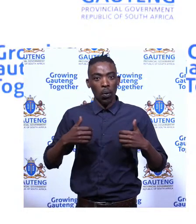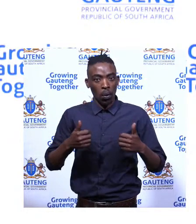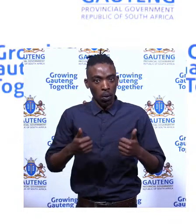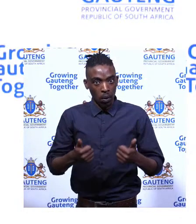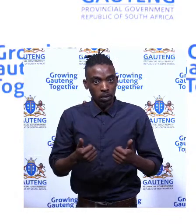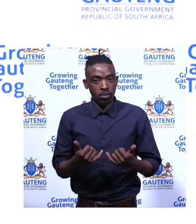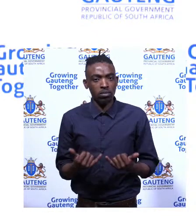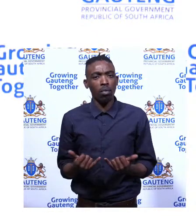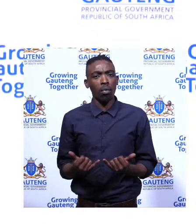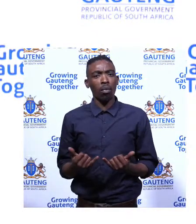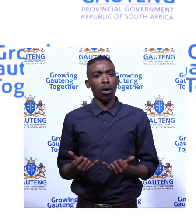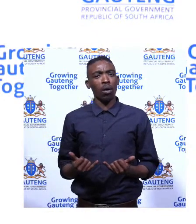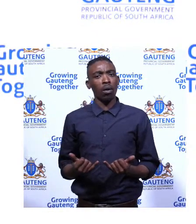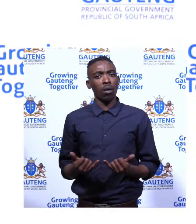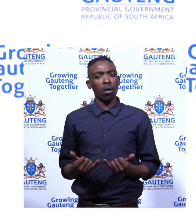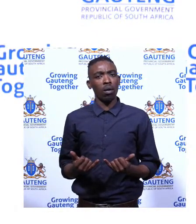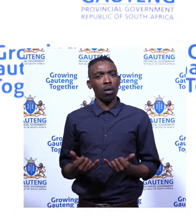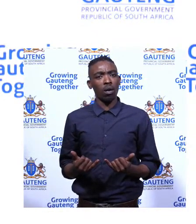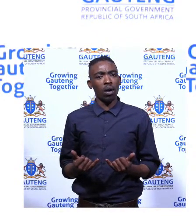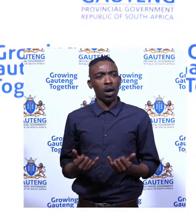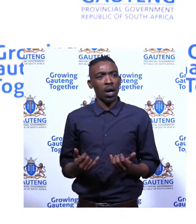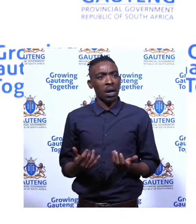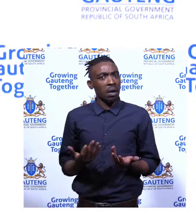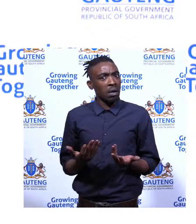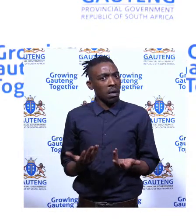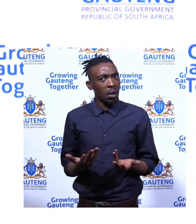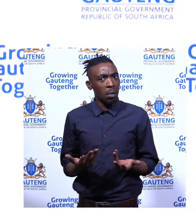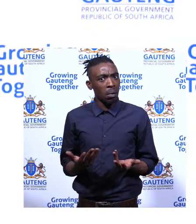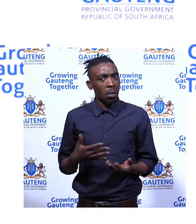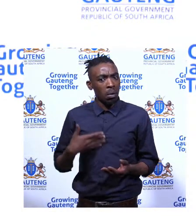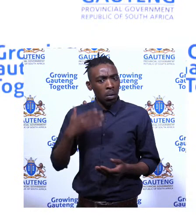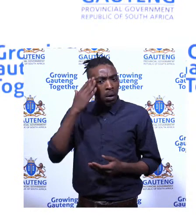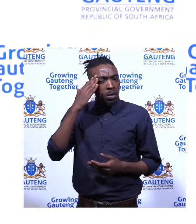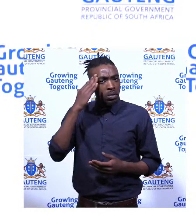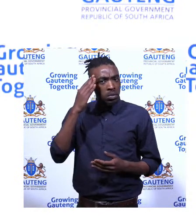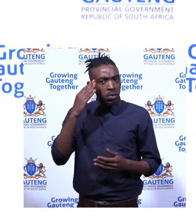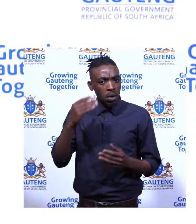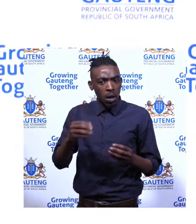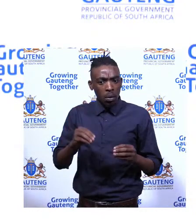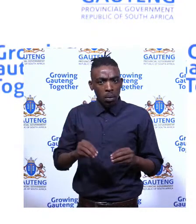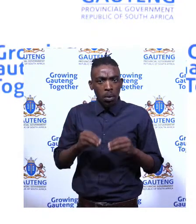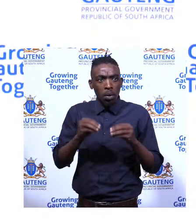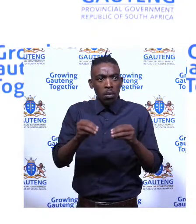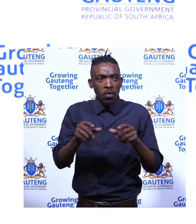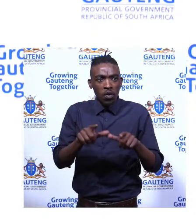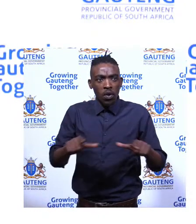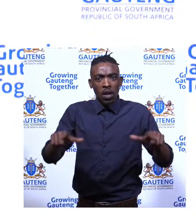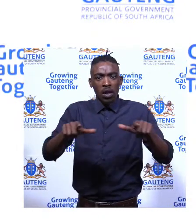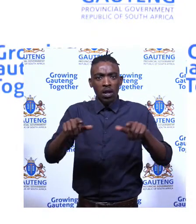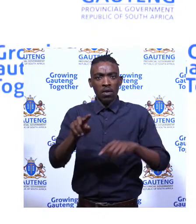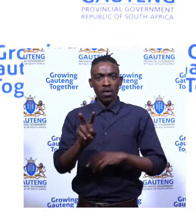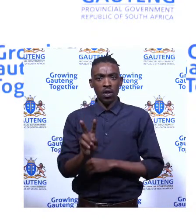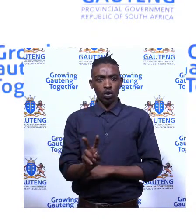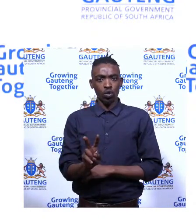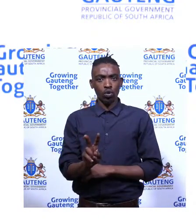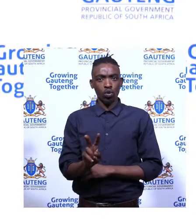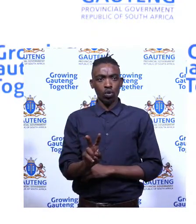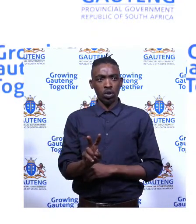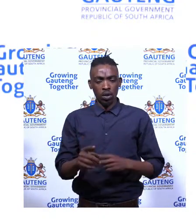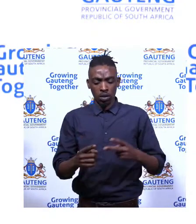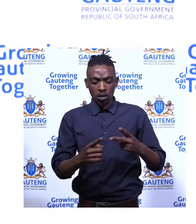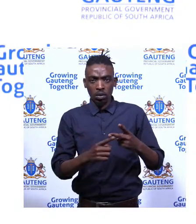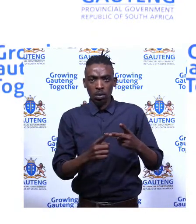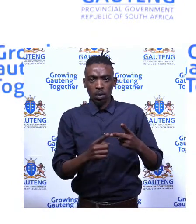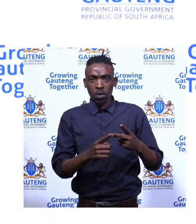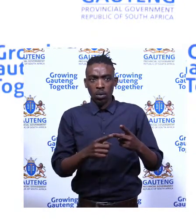are there any talks about moving to level 2 and the unbanning of the sale of alcohol and